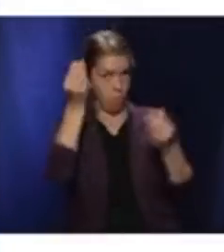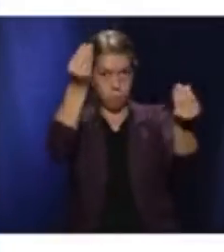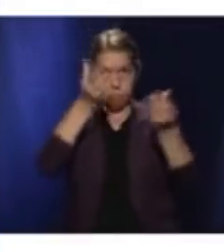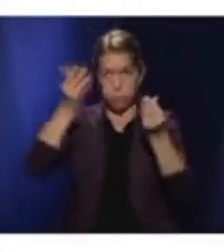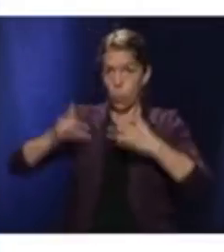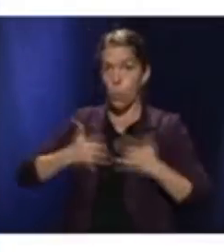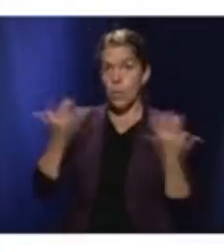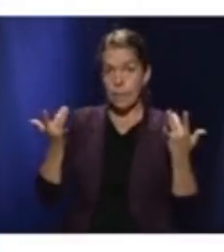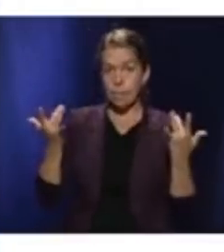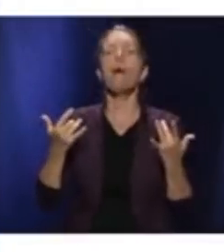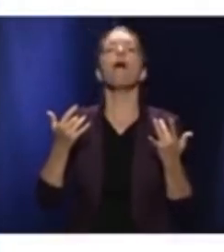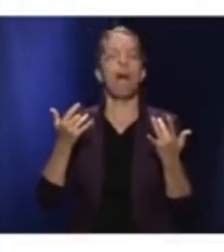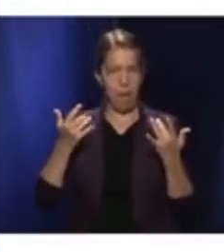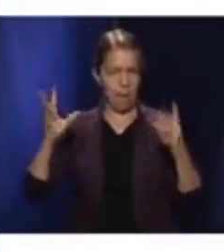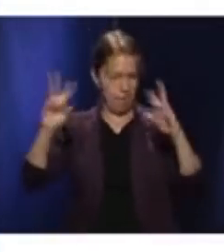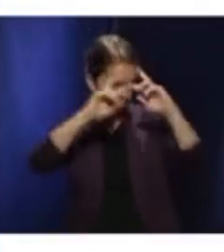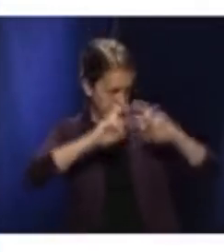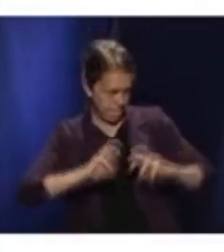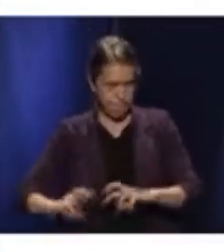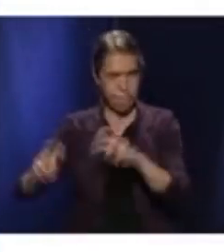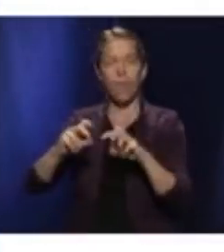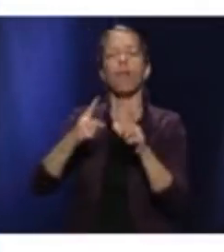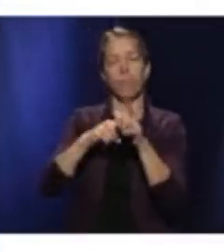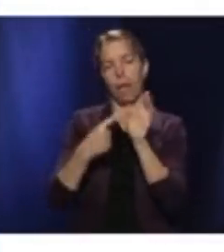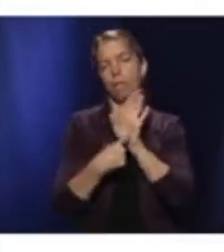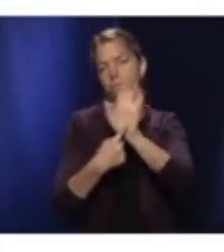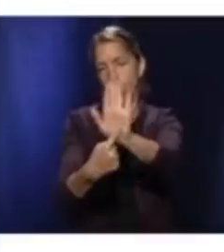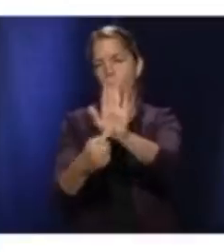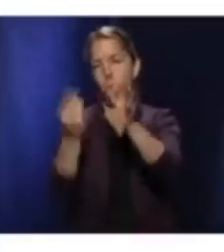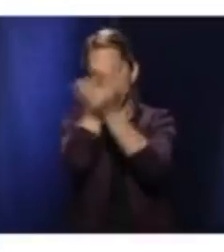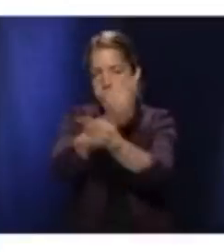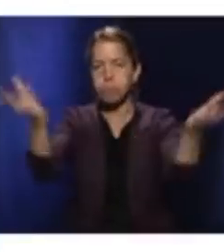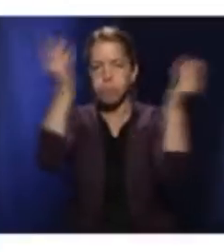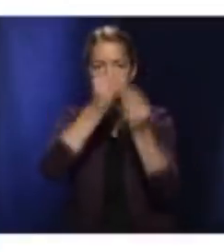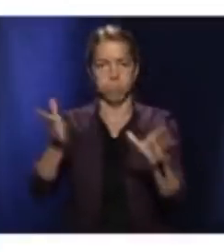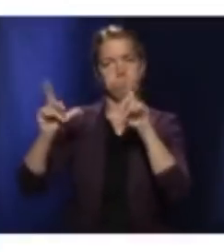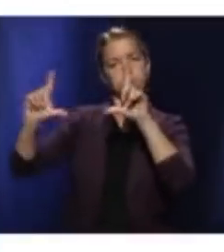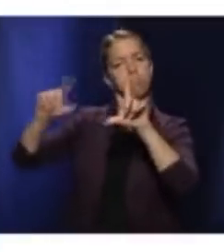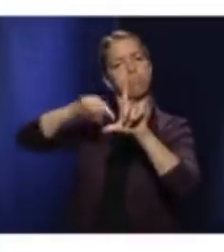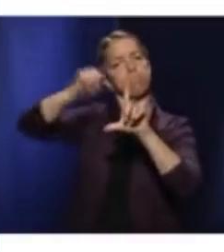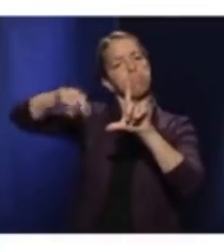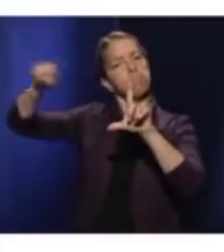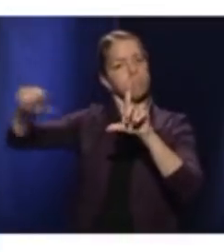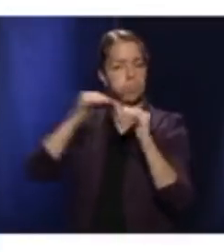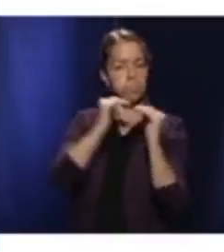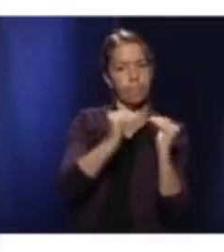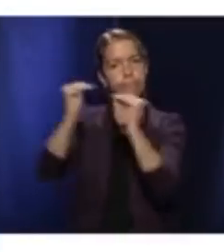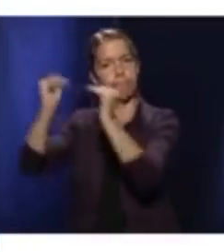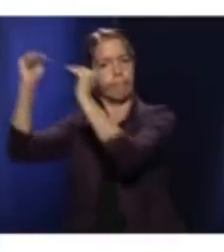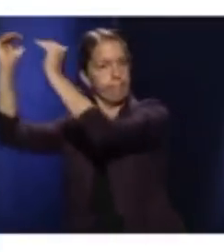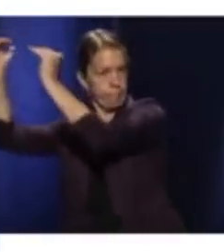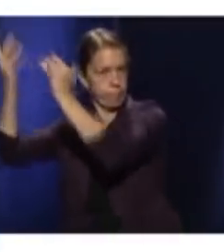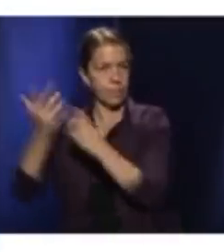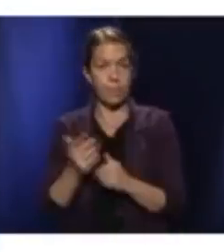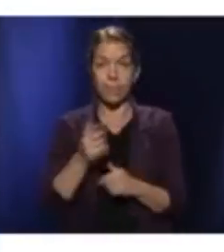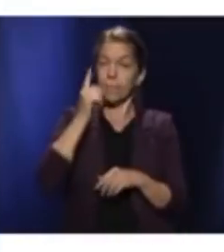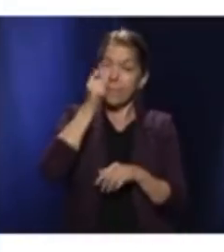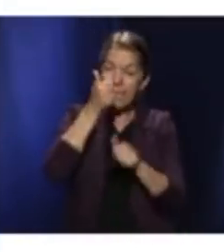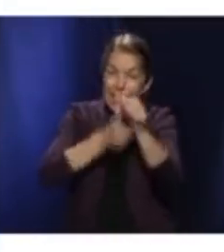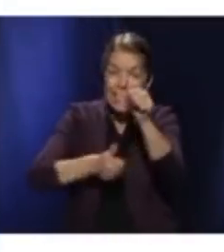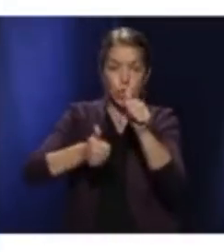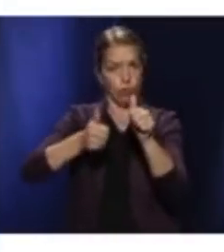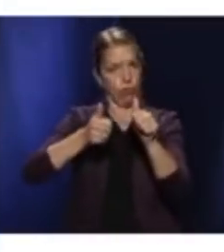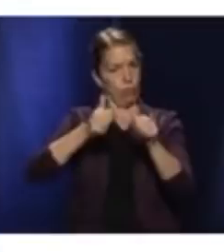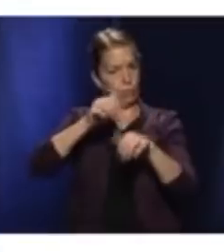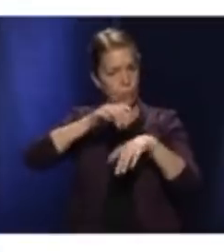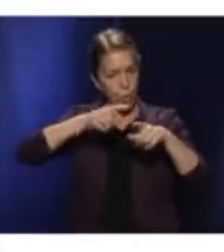have visibility, traceability, and action that can be taken at the municipality level, which is